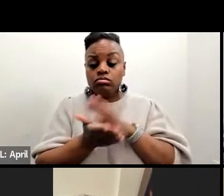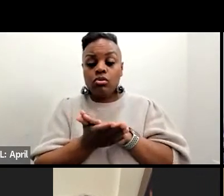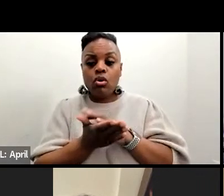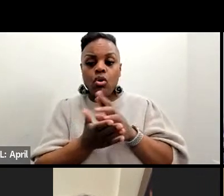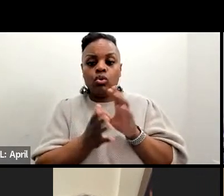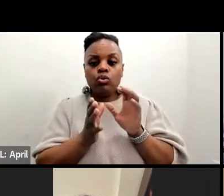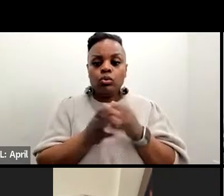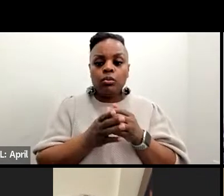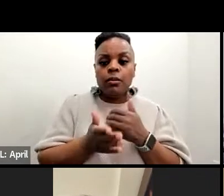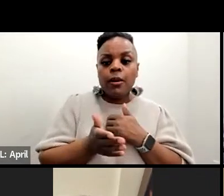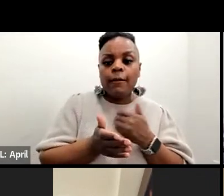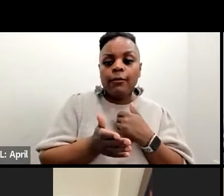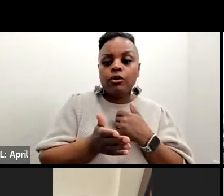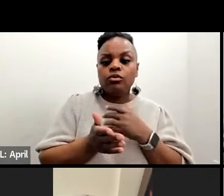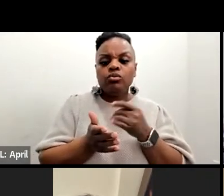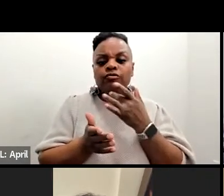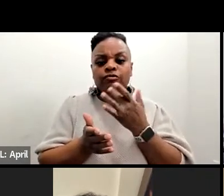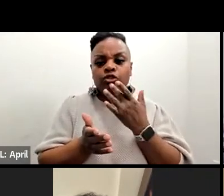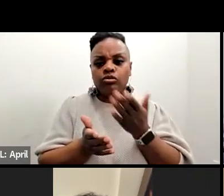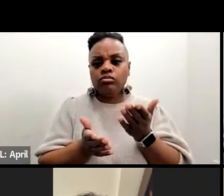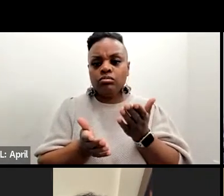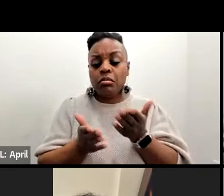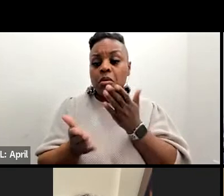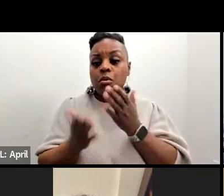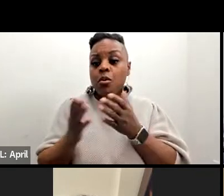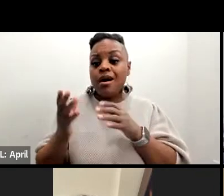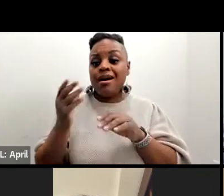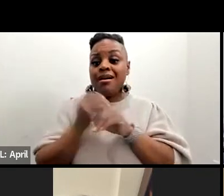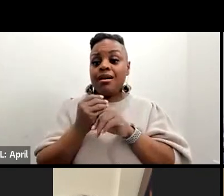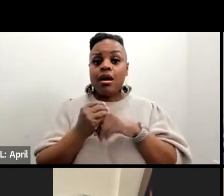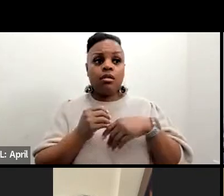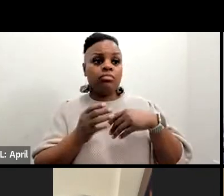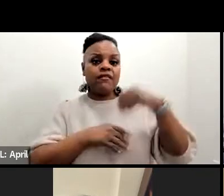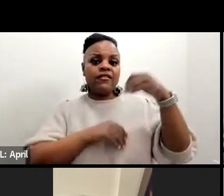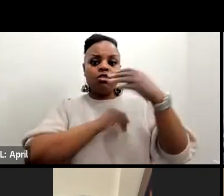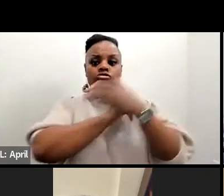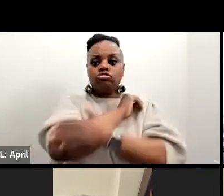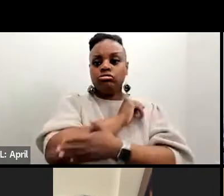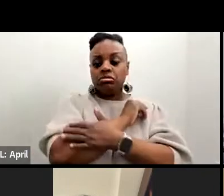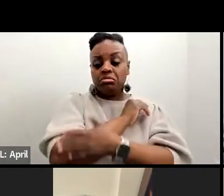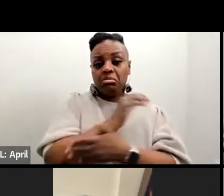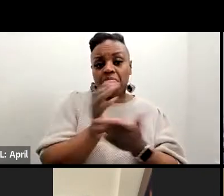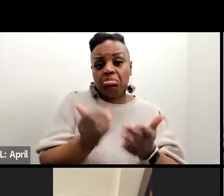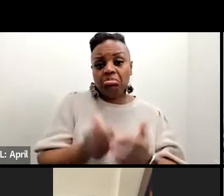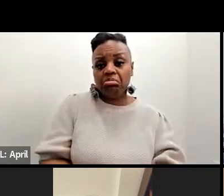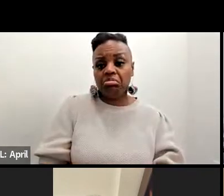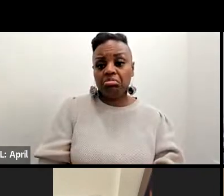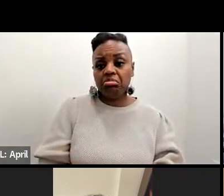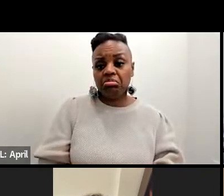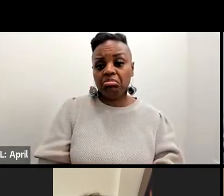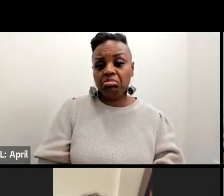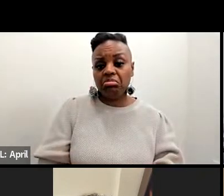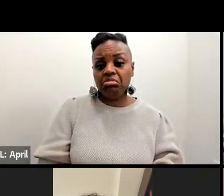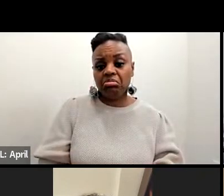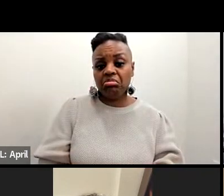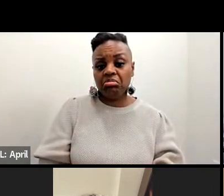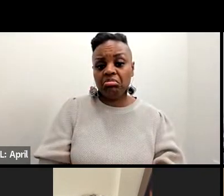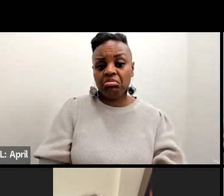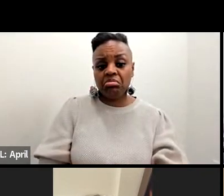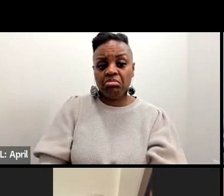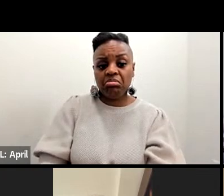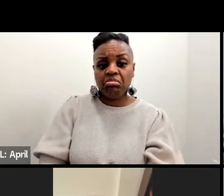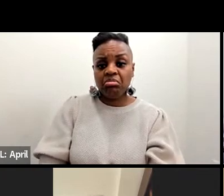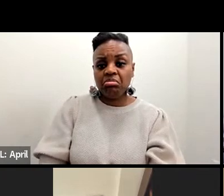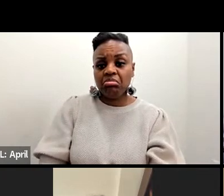in exile outside of the country. But I think, you know, in 2013, there were a lot of these like death of